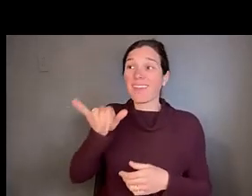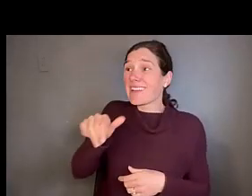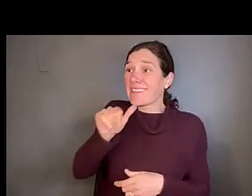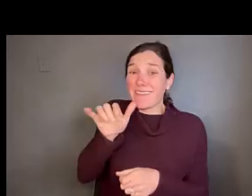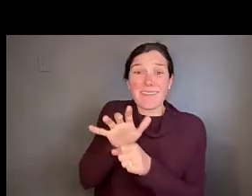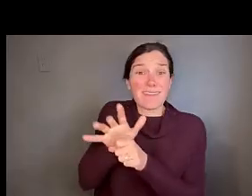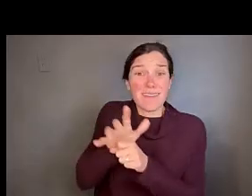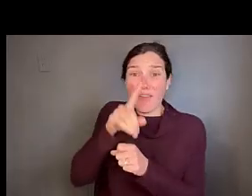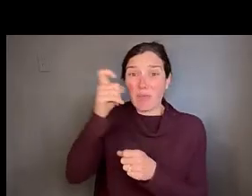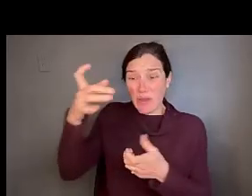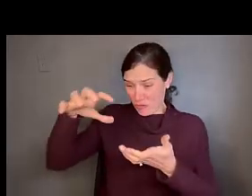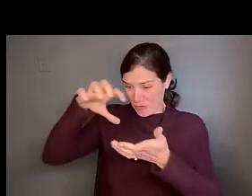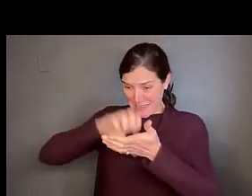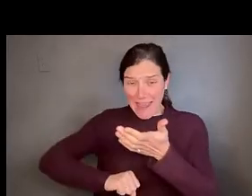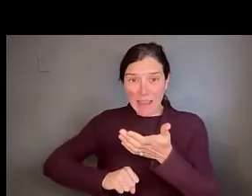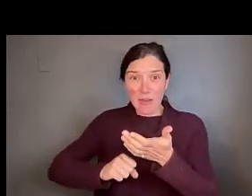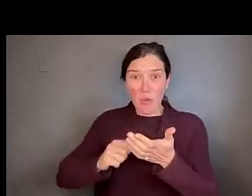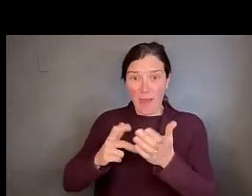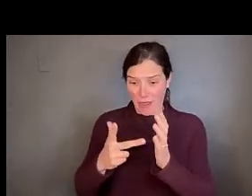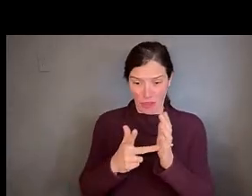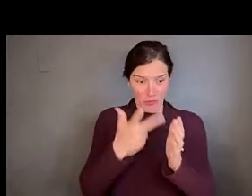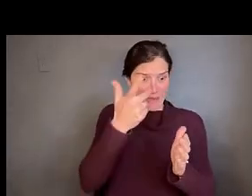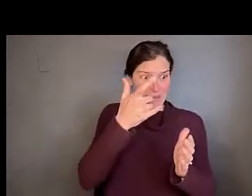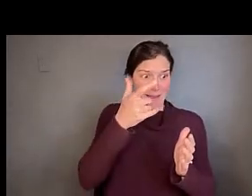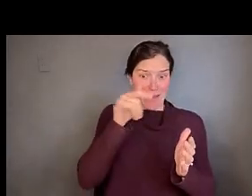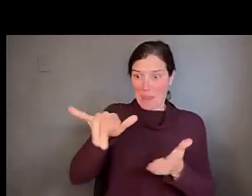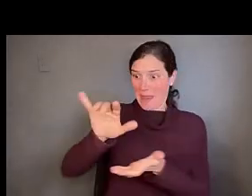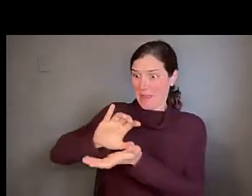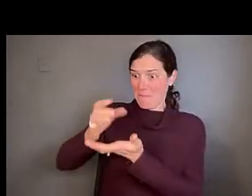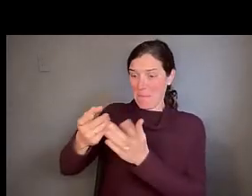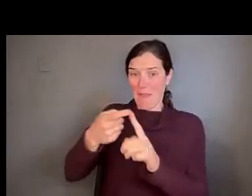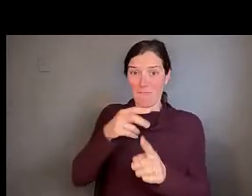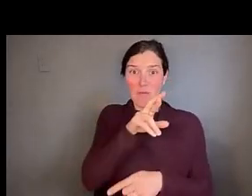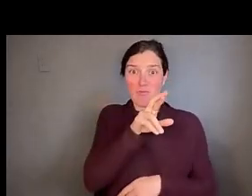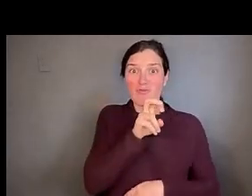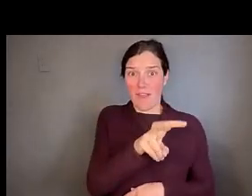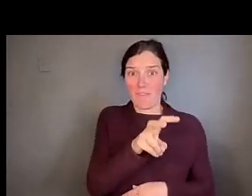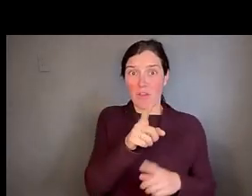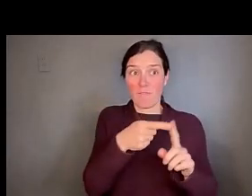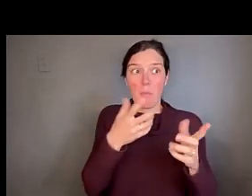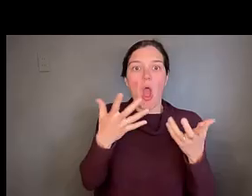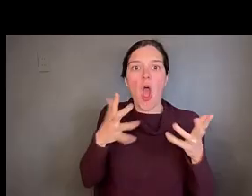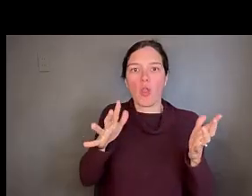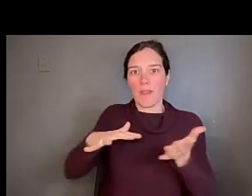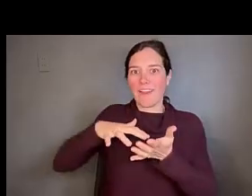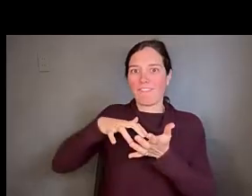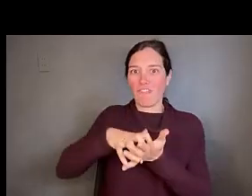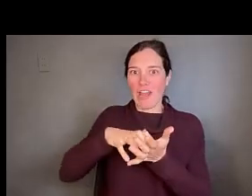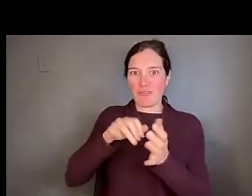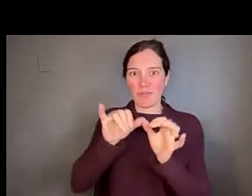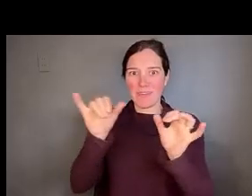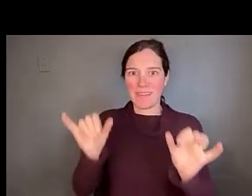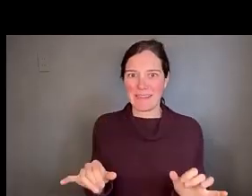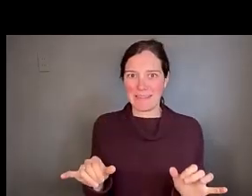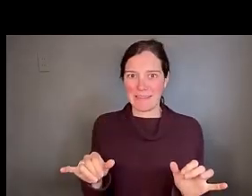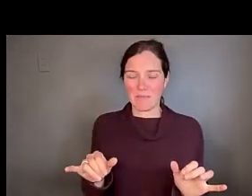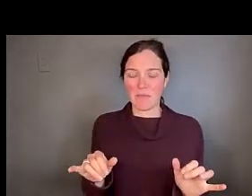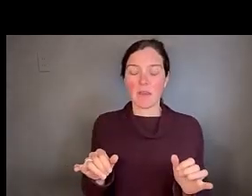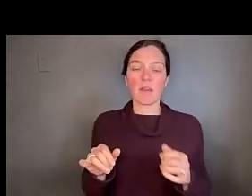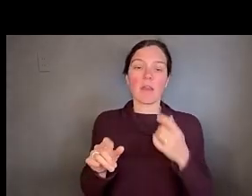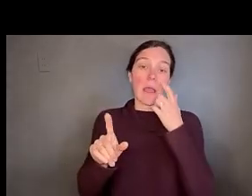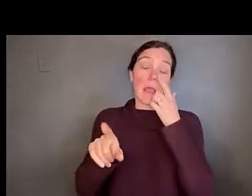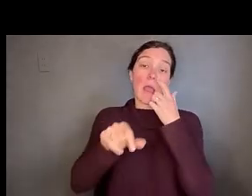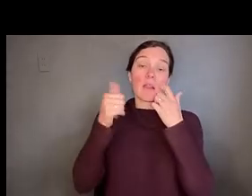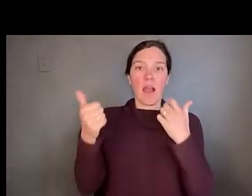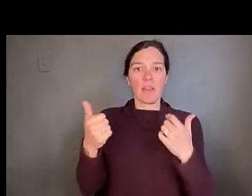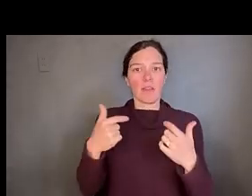you're also taking away 3 times that amount from our revenue from an already fragile system. The other thing that